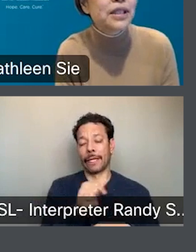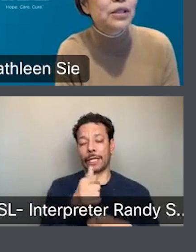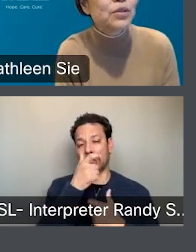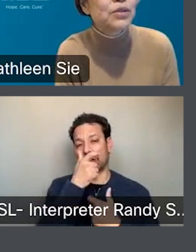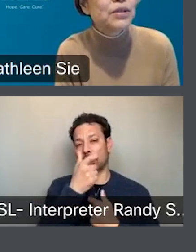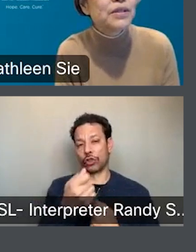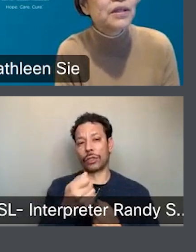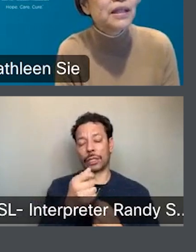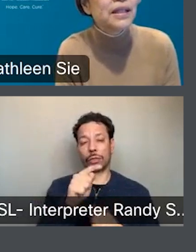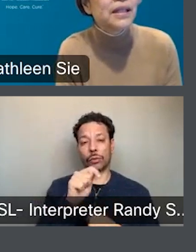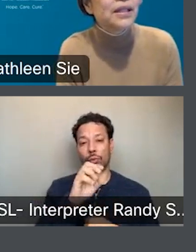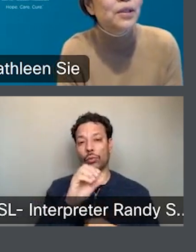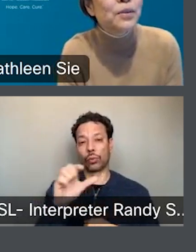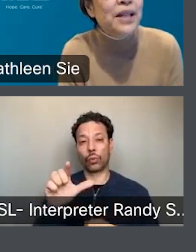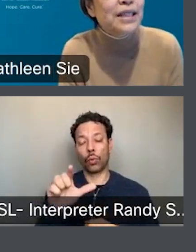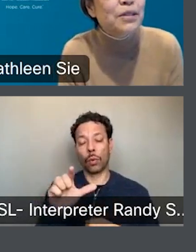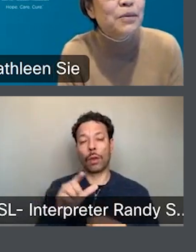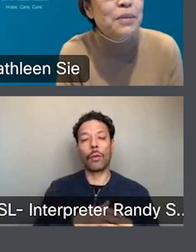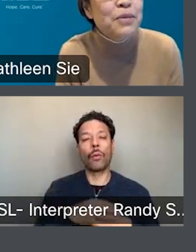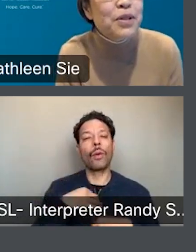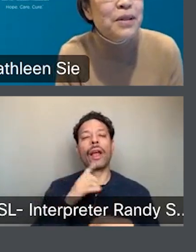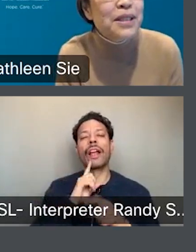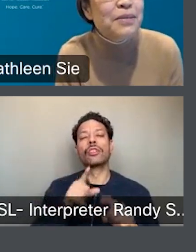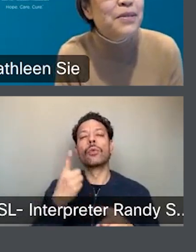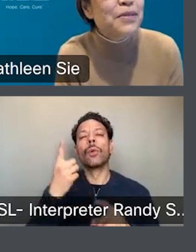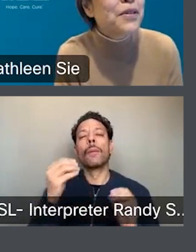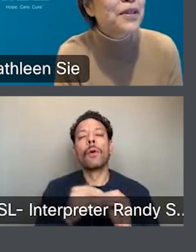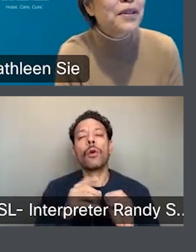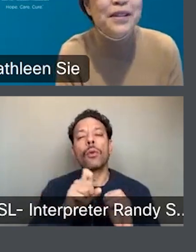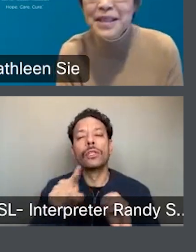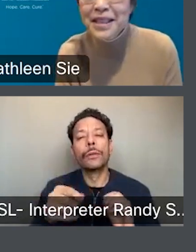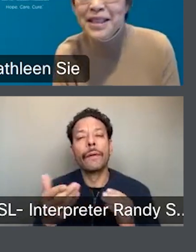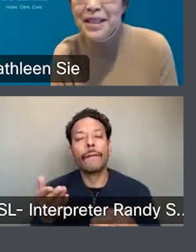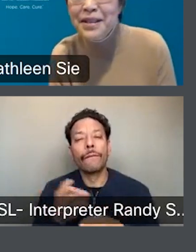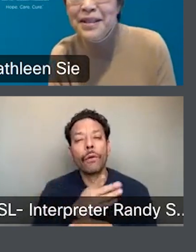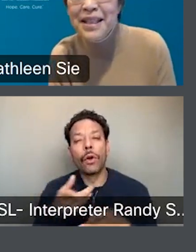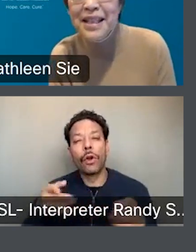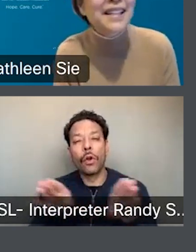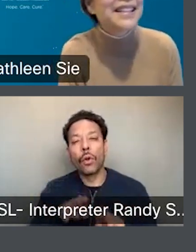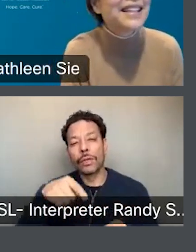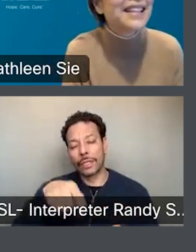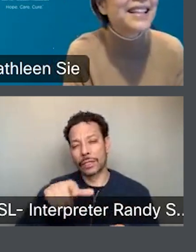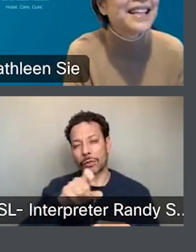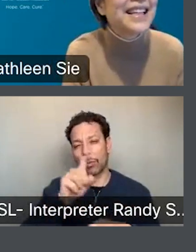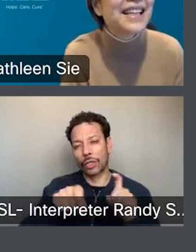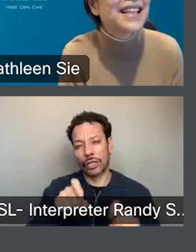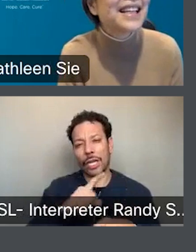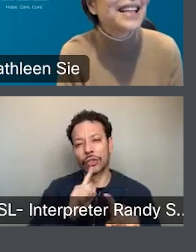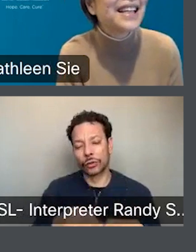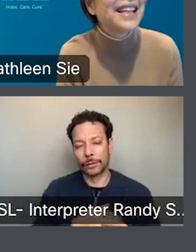interesting tool. So we'll answer one more question before closing this Q&A.